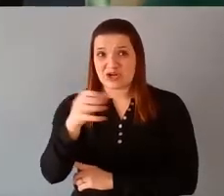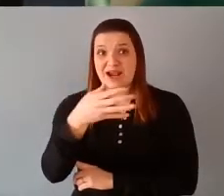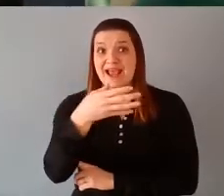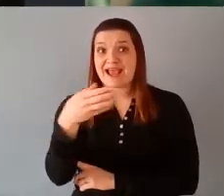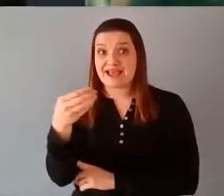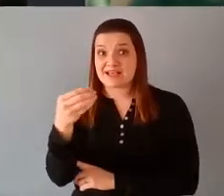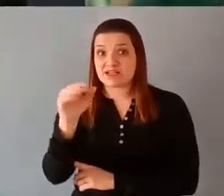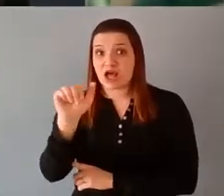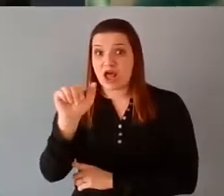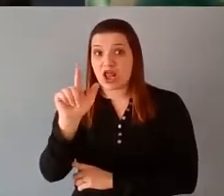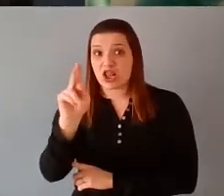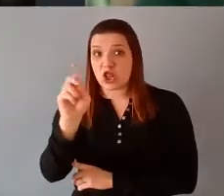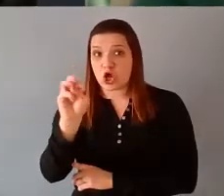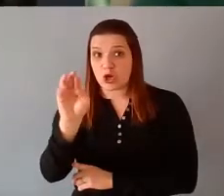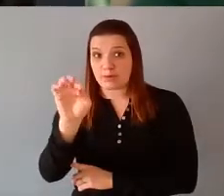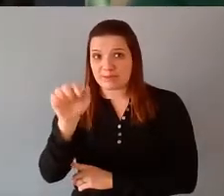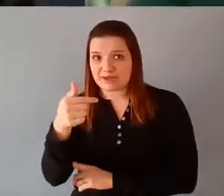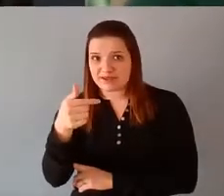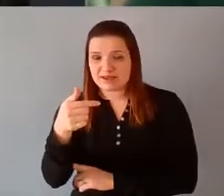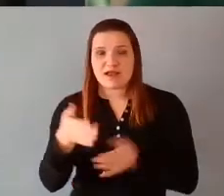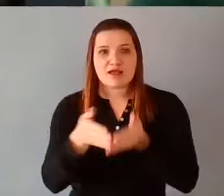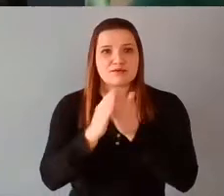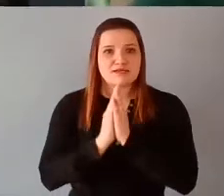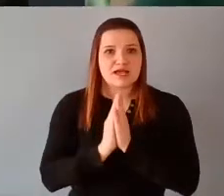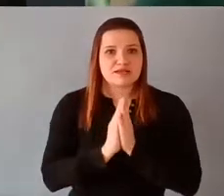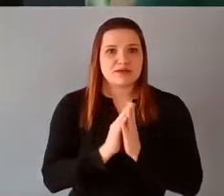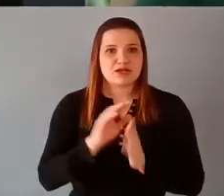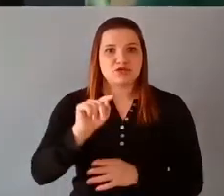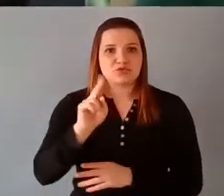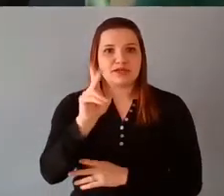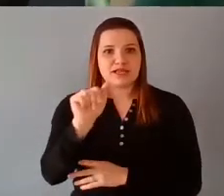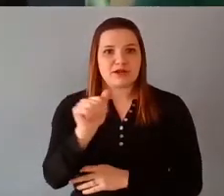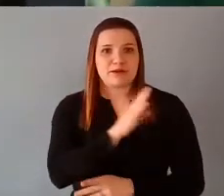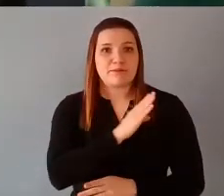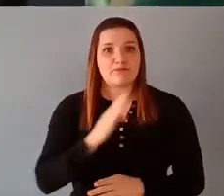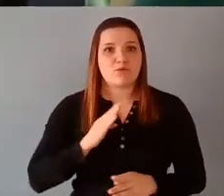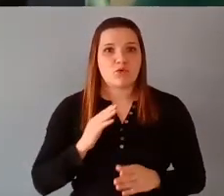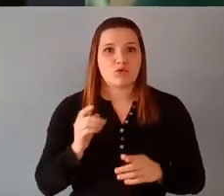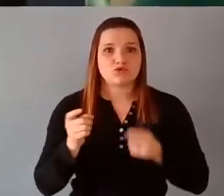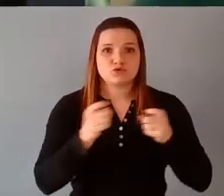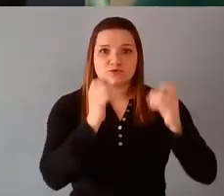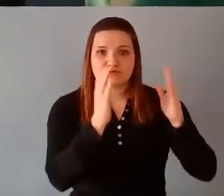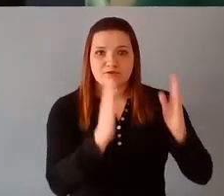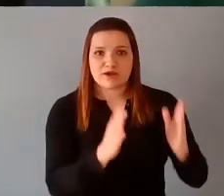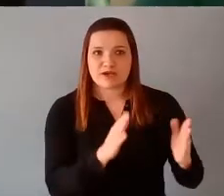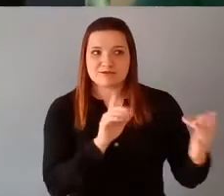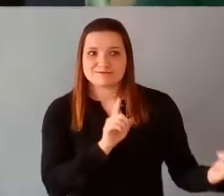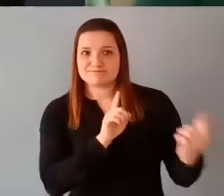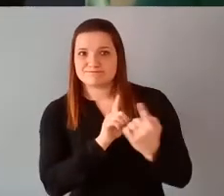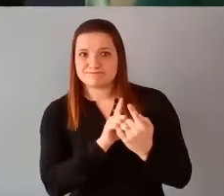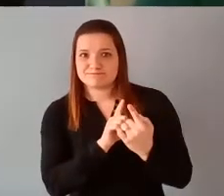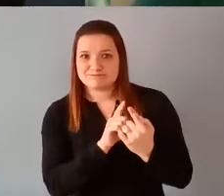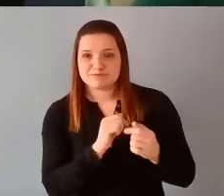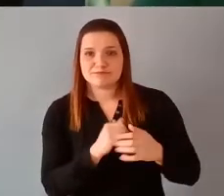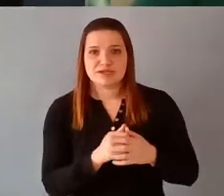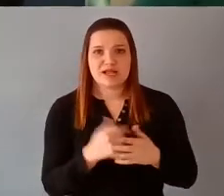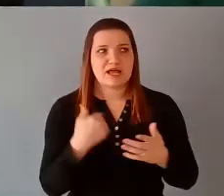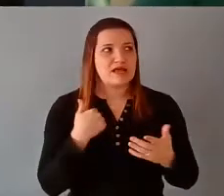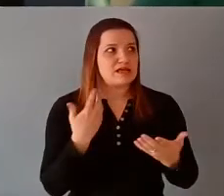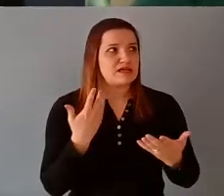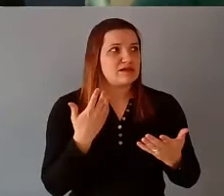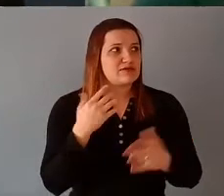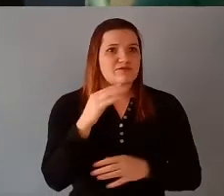I was asked by the Tulare County Board of Supervisors to come meet with them, and I spent probably close to 45